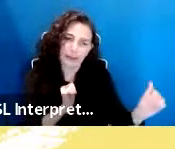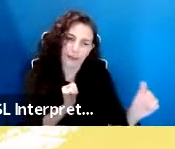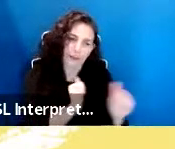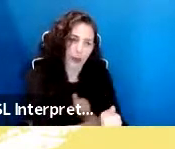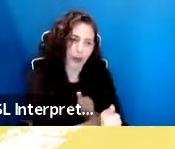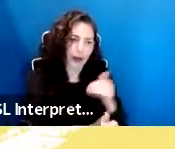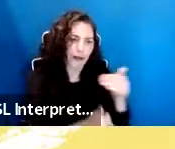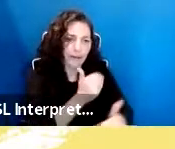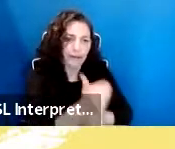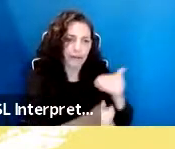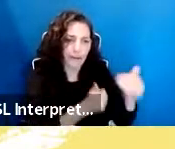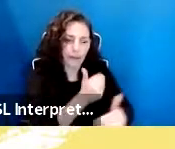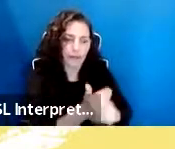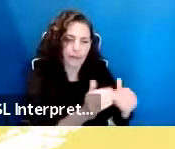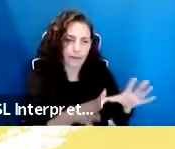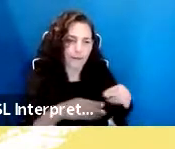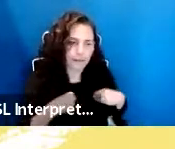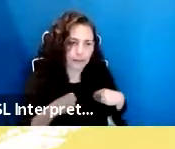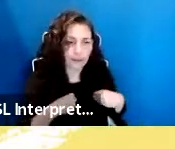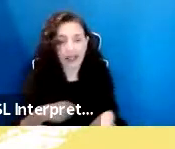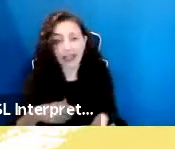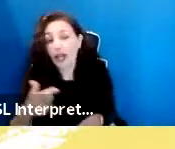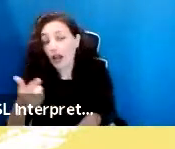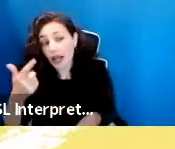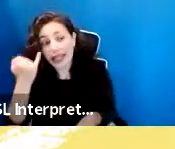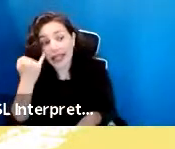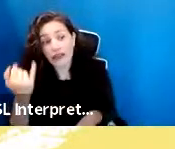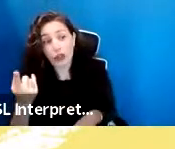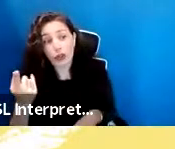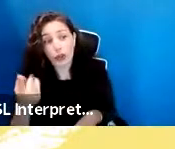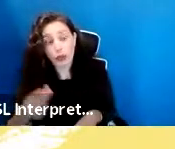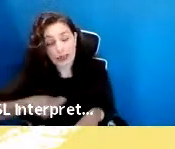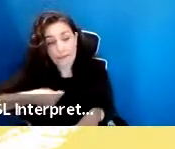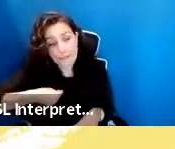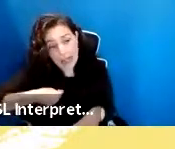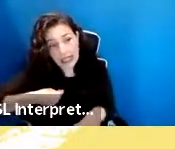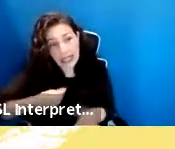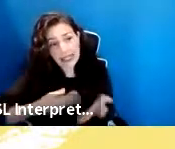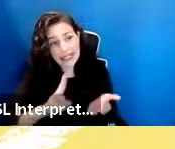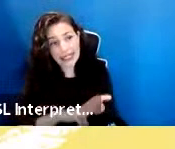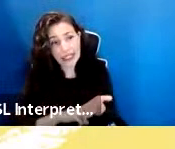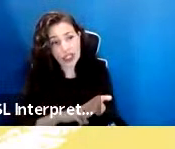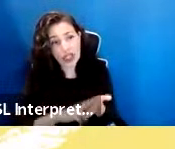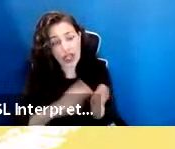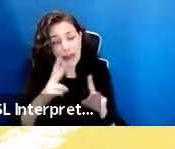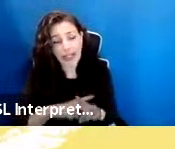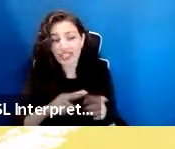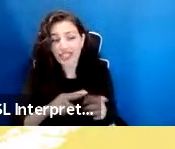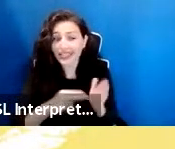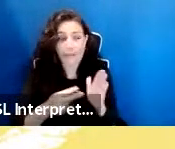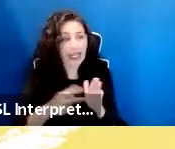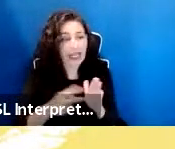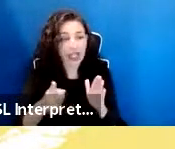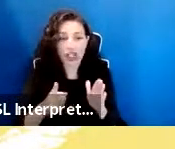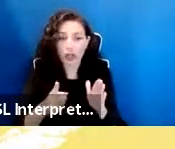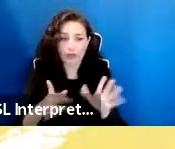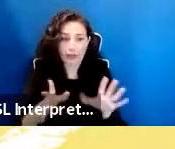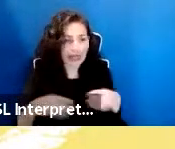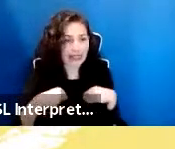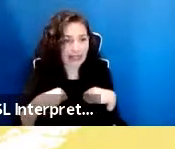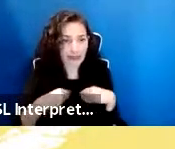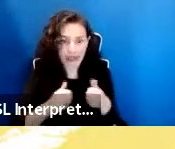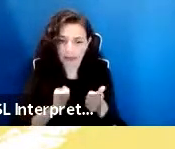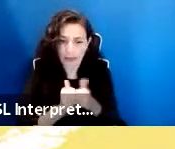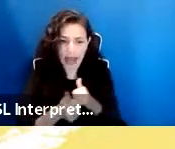a signatory application does not mean you are cleared to work with our SAG-AFTRA members. You'll wait for an official formal